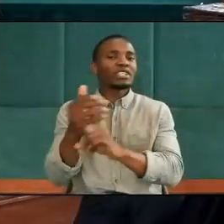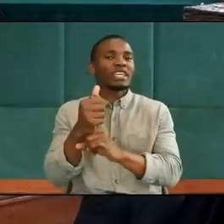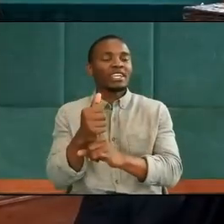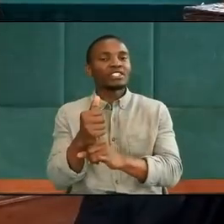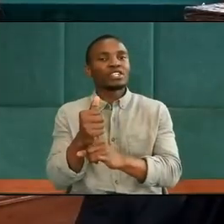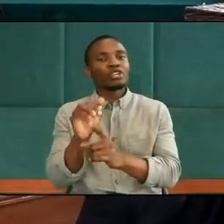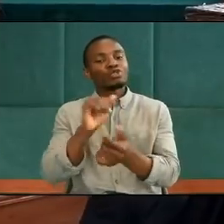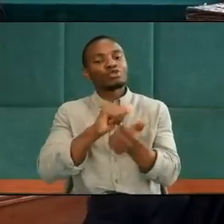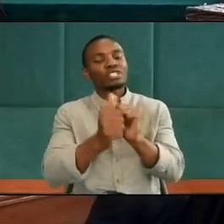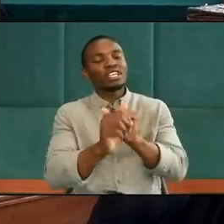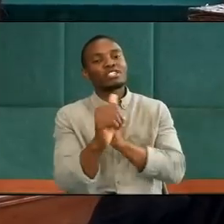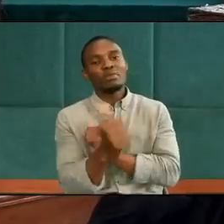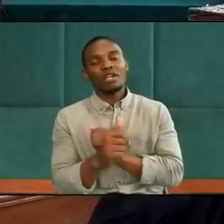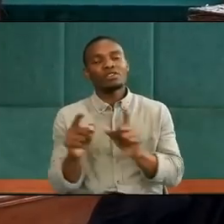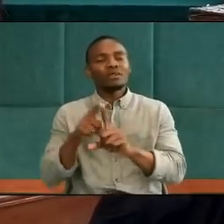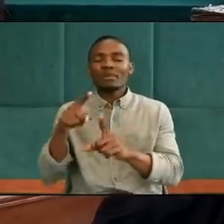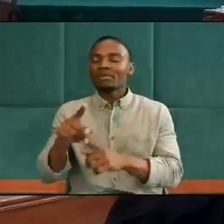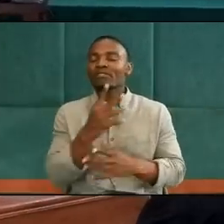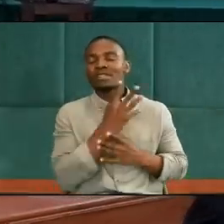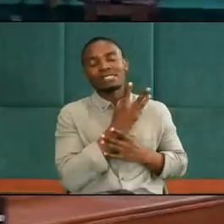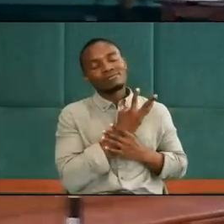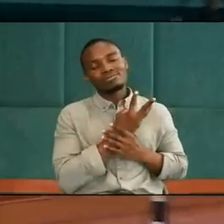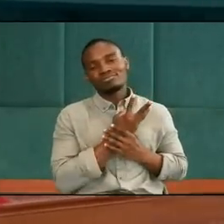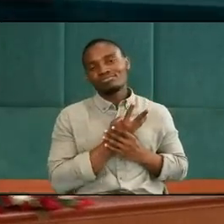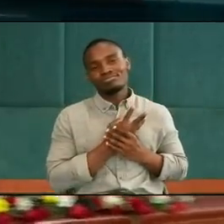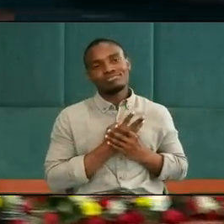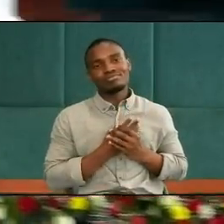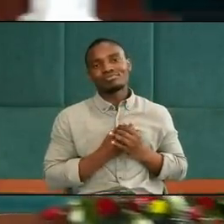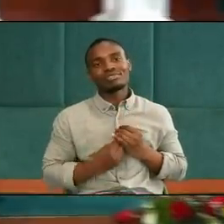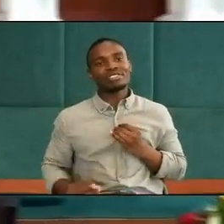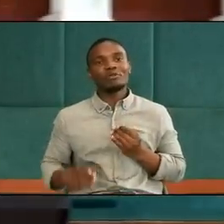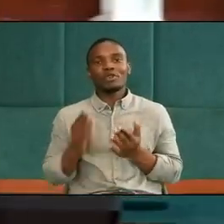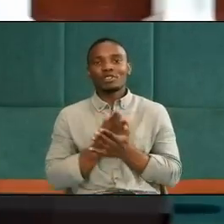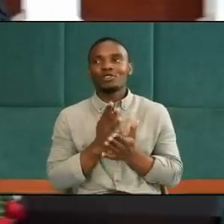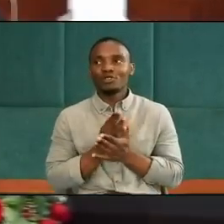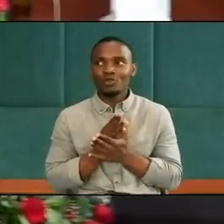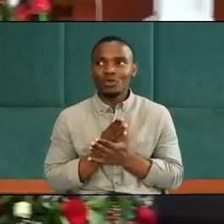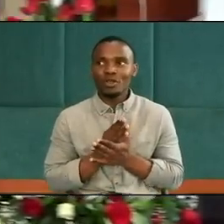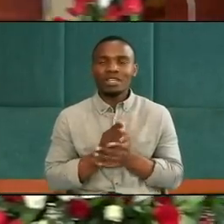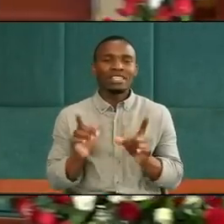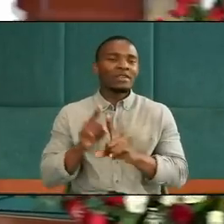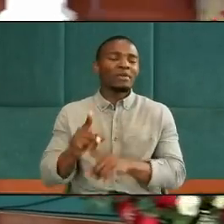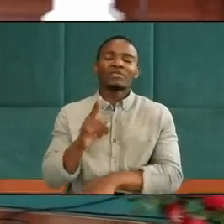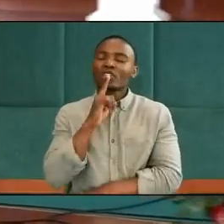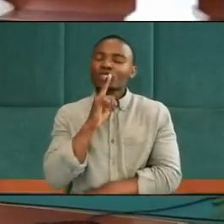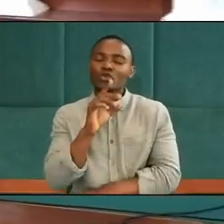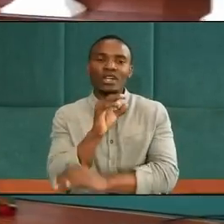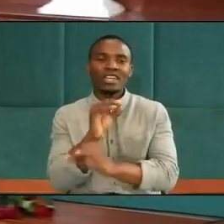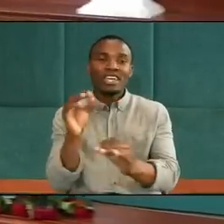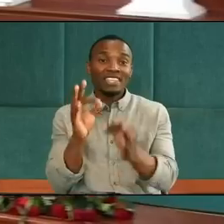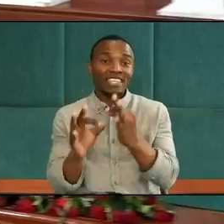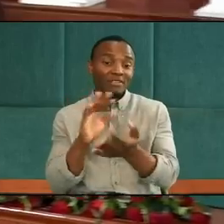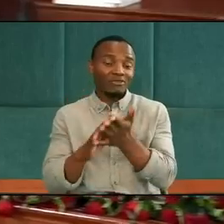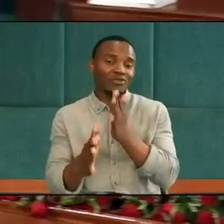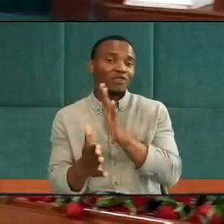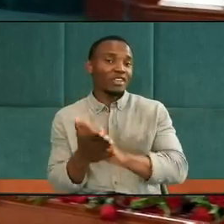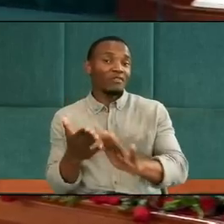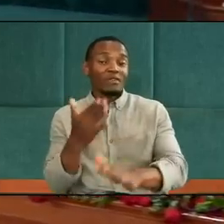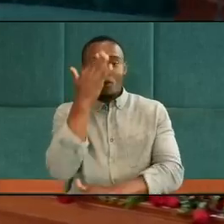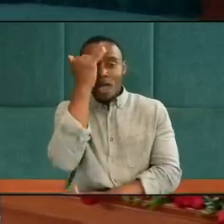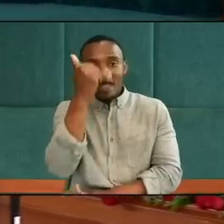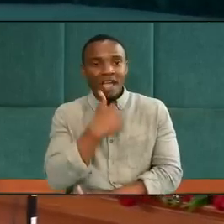with God, and it is still killing him inside. So even though he asks forgiveness, he's not too sure, because he hasn't got the chance to talk to